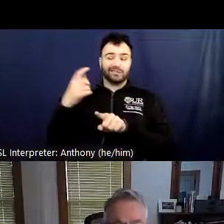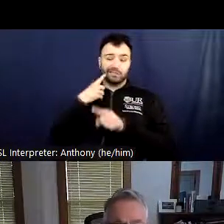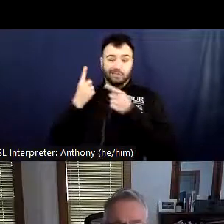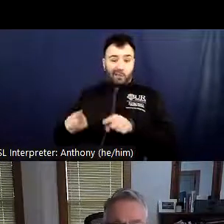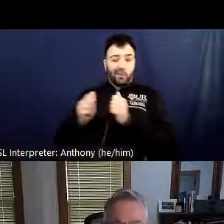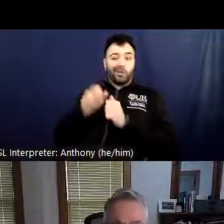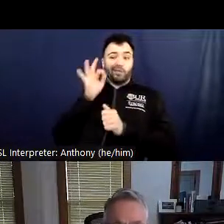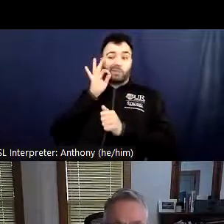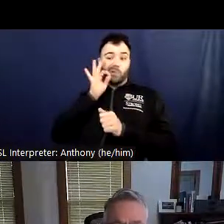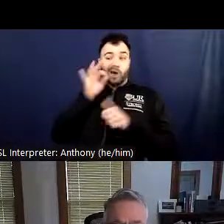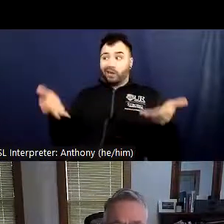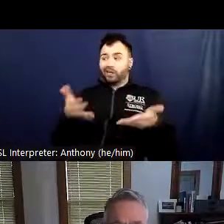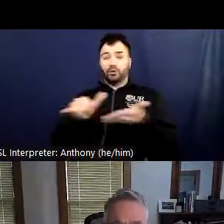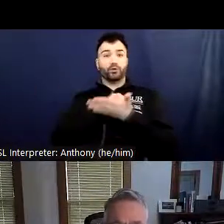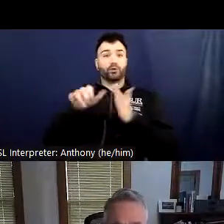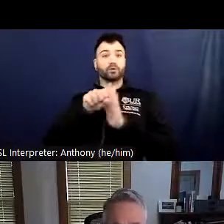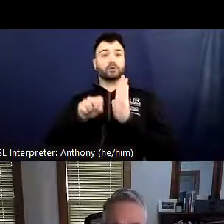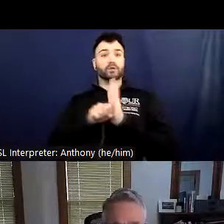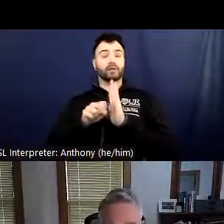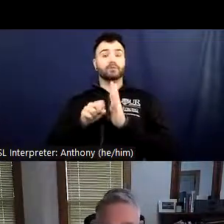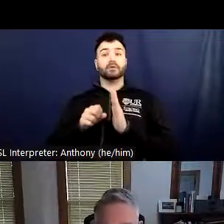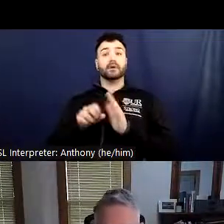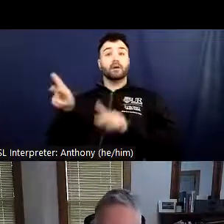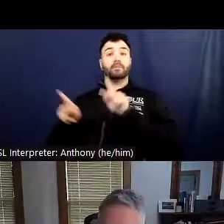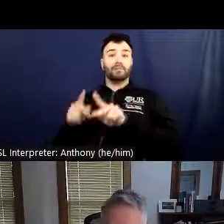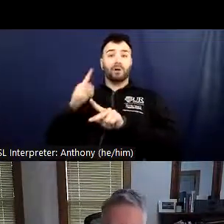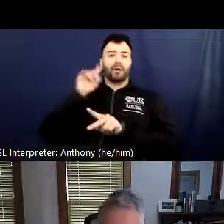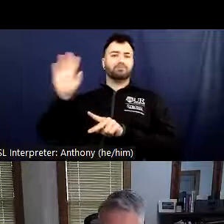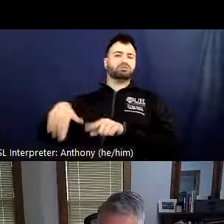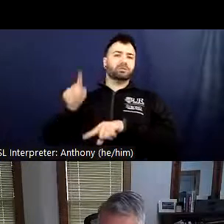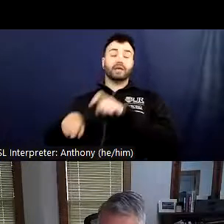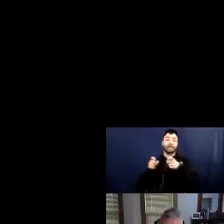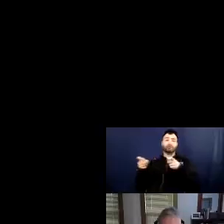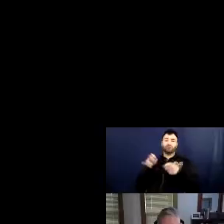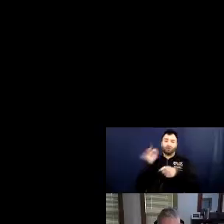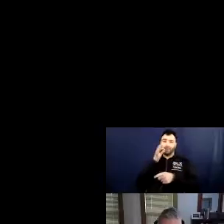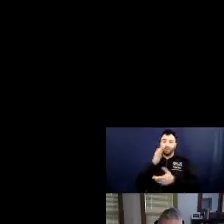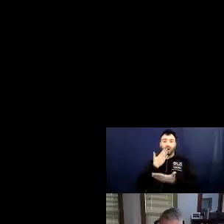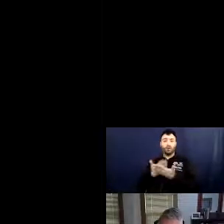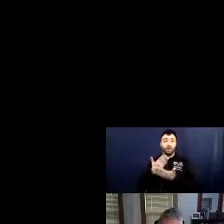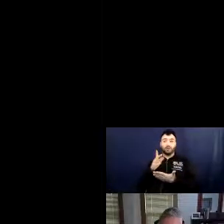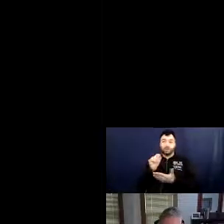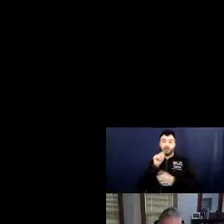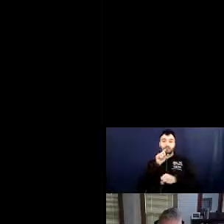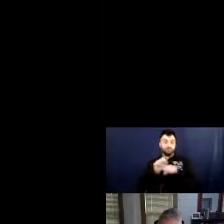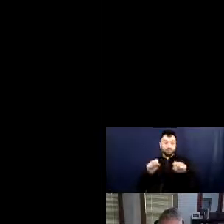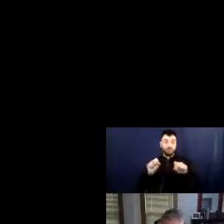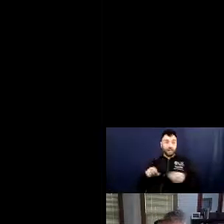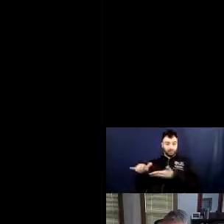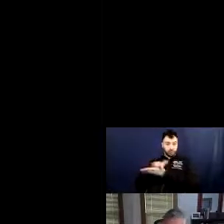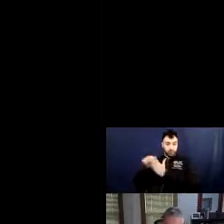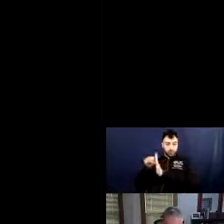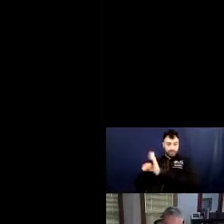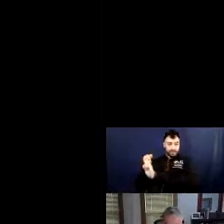you may think of that as something that's going to be uncontrolled, but actually New York State, compared to some other states anyway, is going to be if